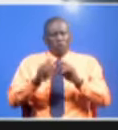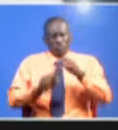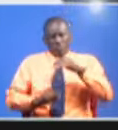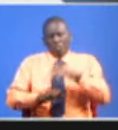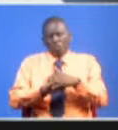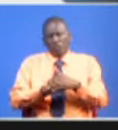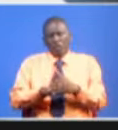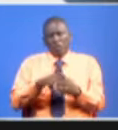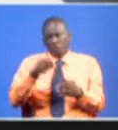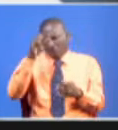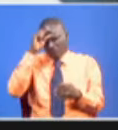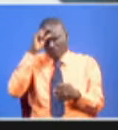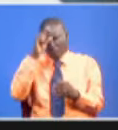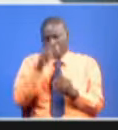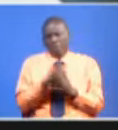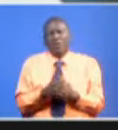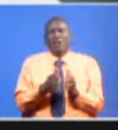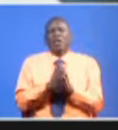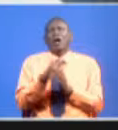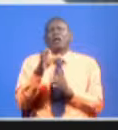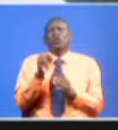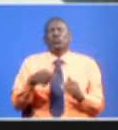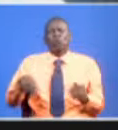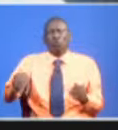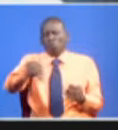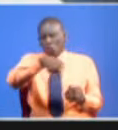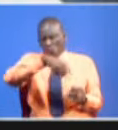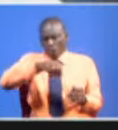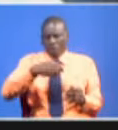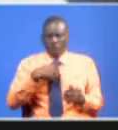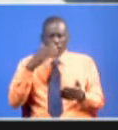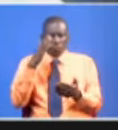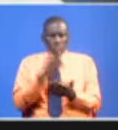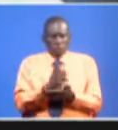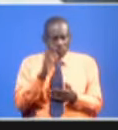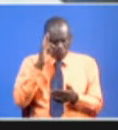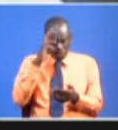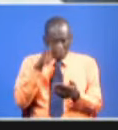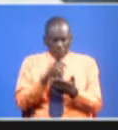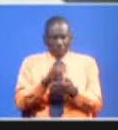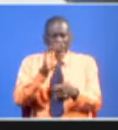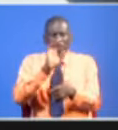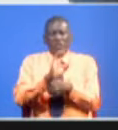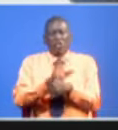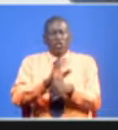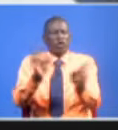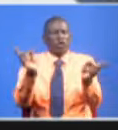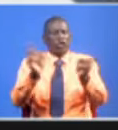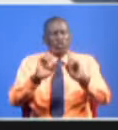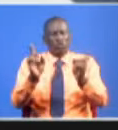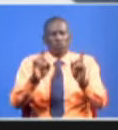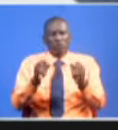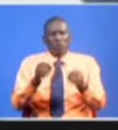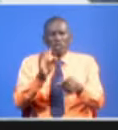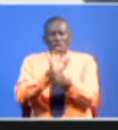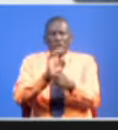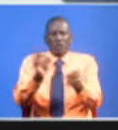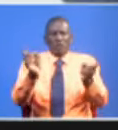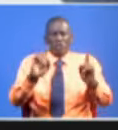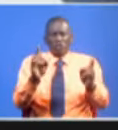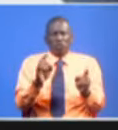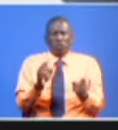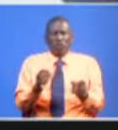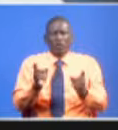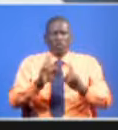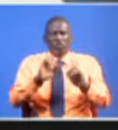the government. And so we have to really remember that the church is not these edifices